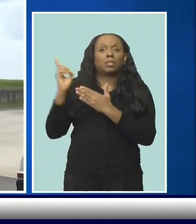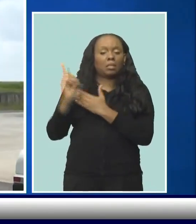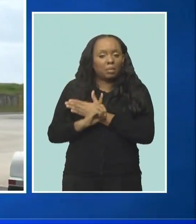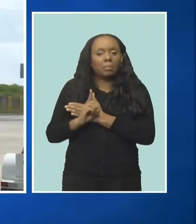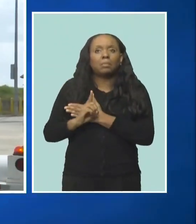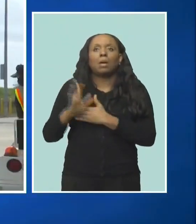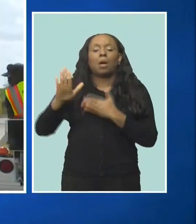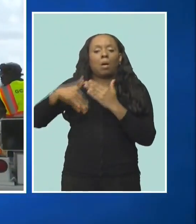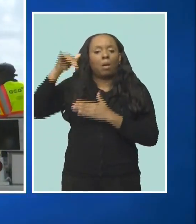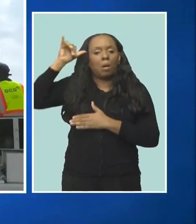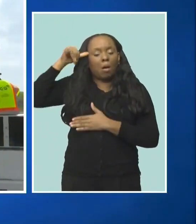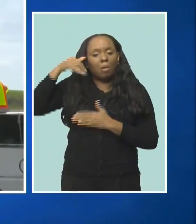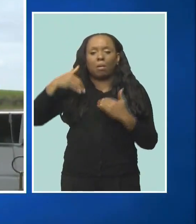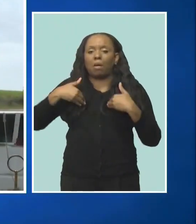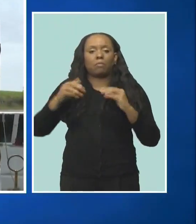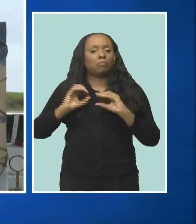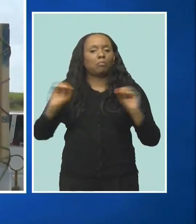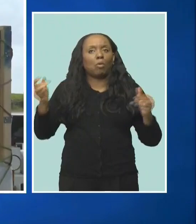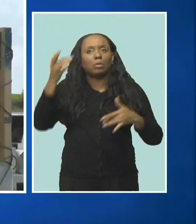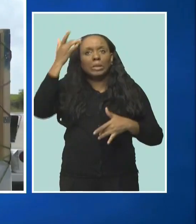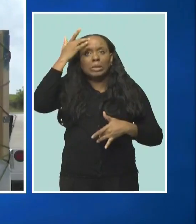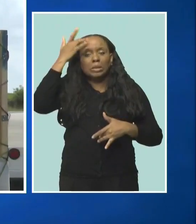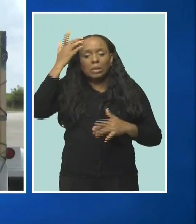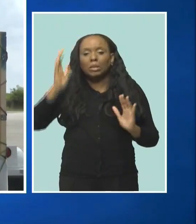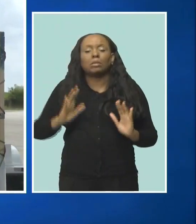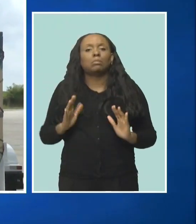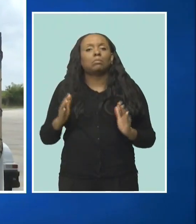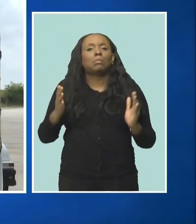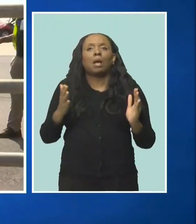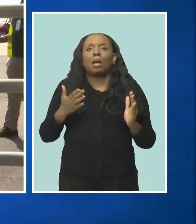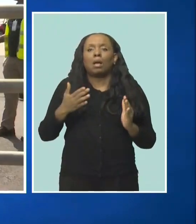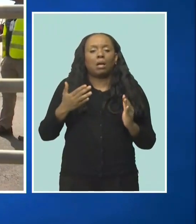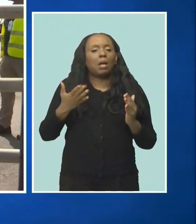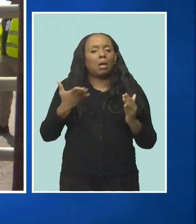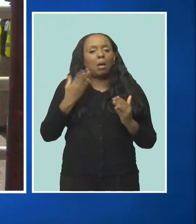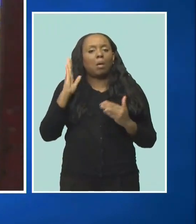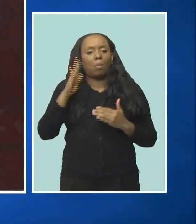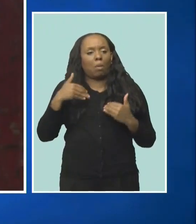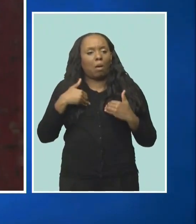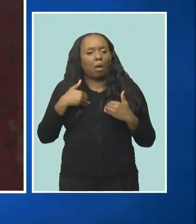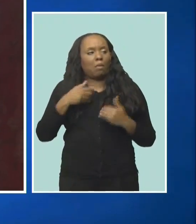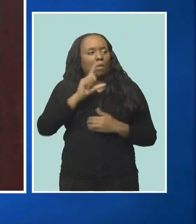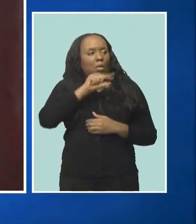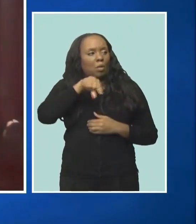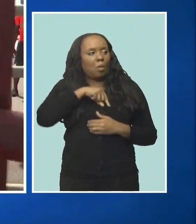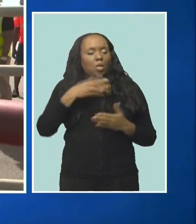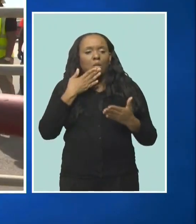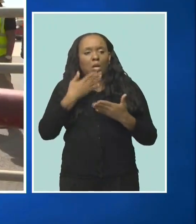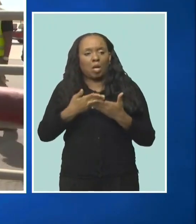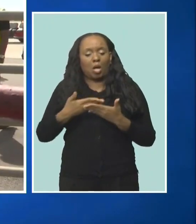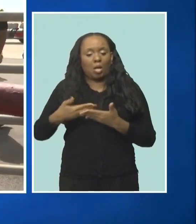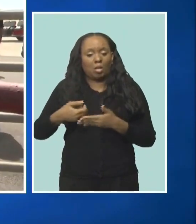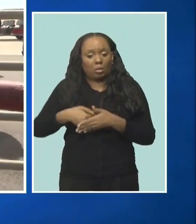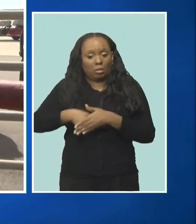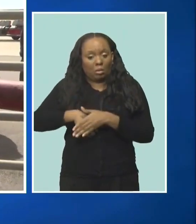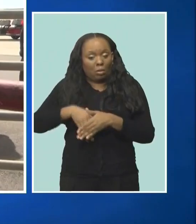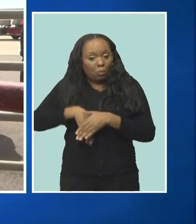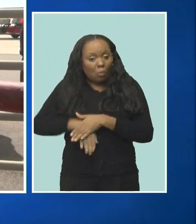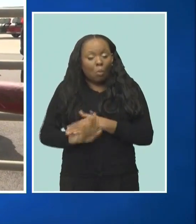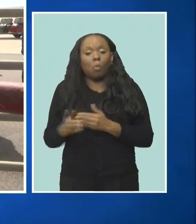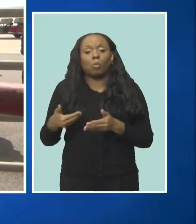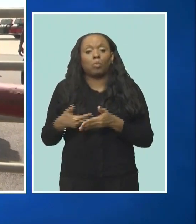disease-free and has a reputation of producing quality herds. This assurance is coming from Permanent Secretary in the Ministry